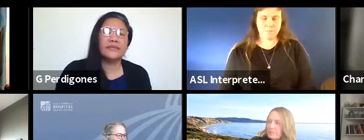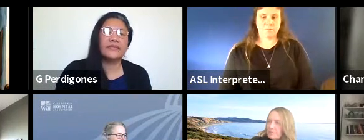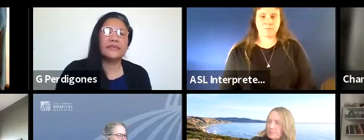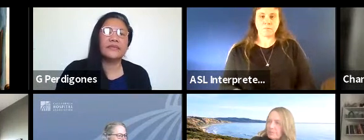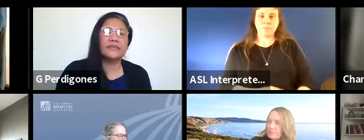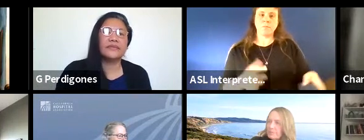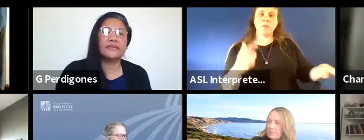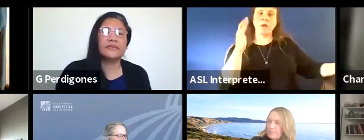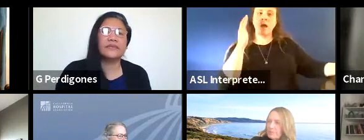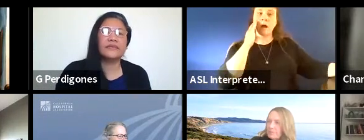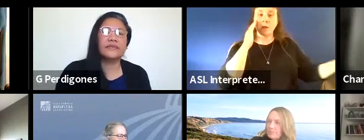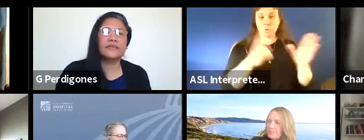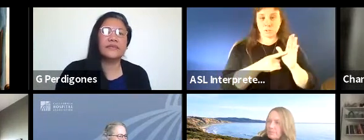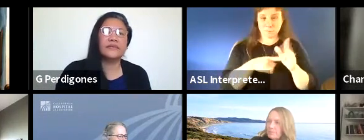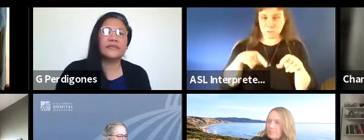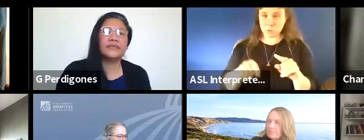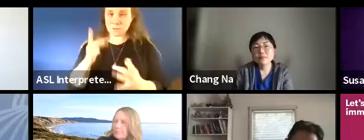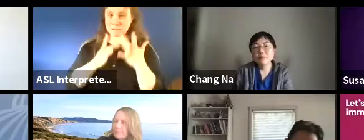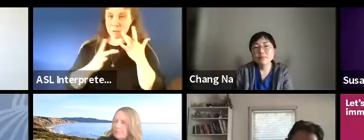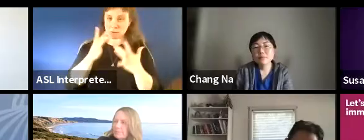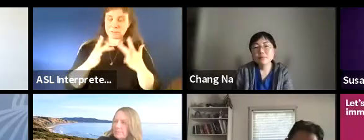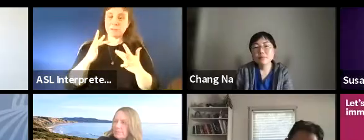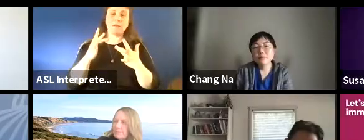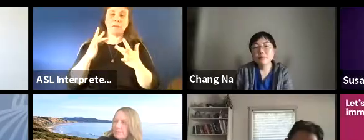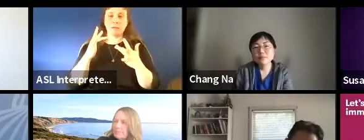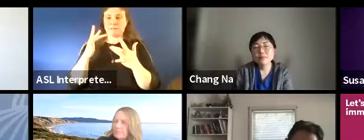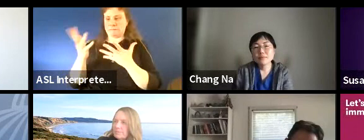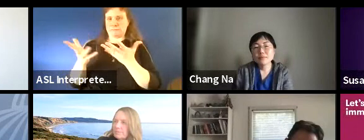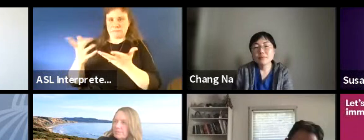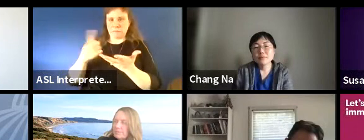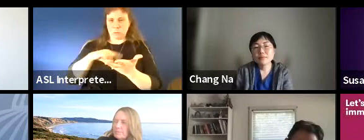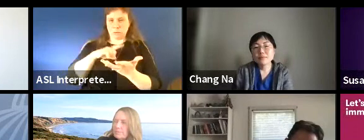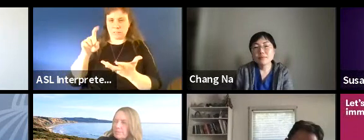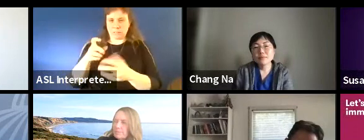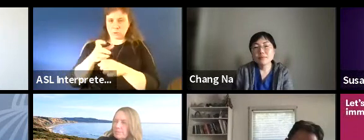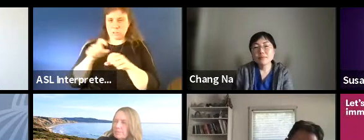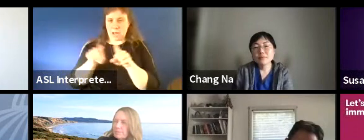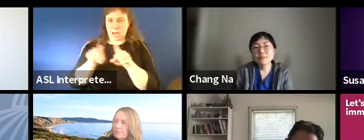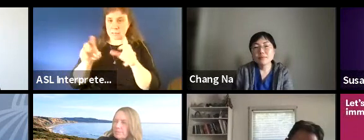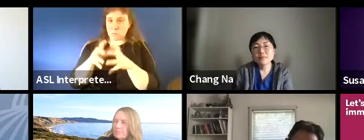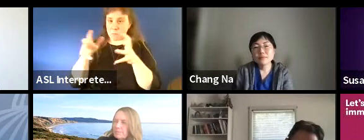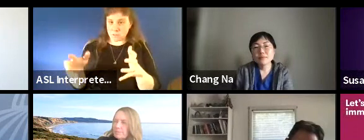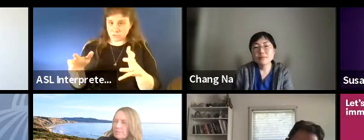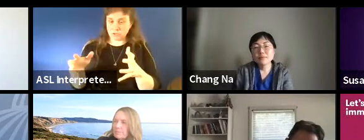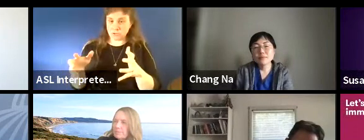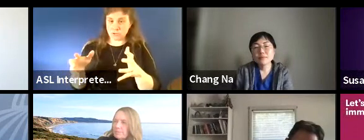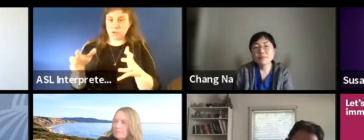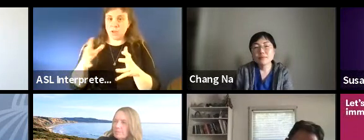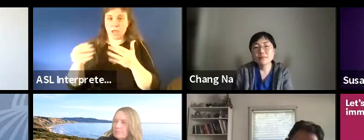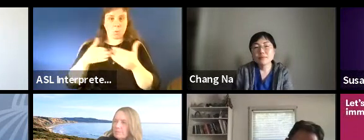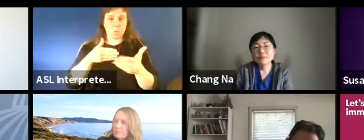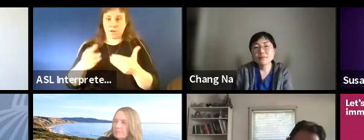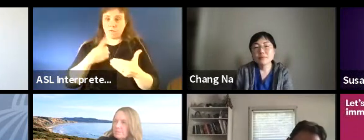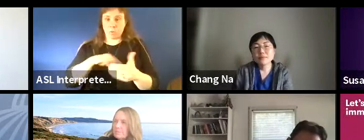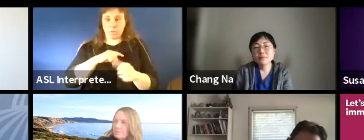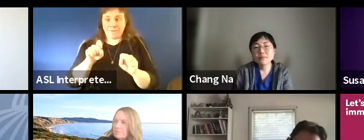in times of scarcity, we need to get as much and whatever we